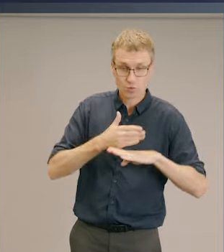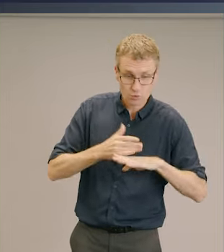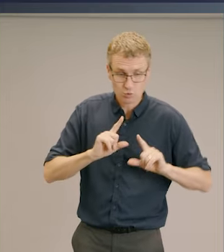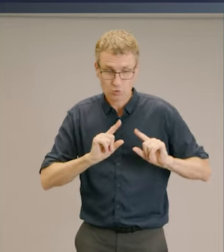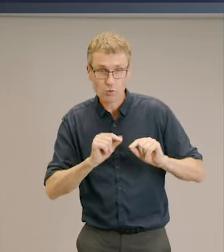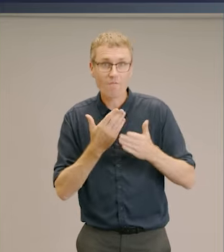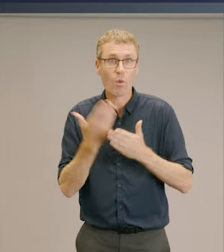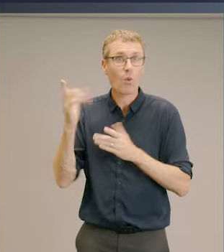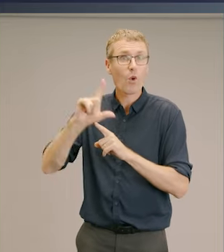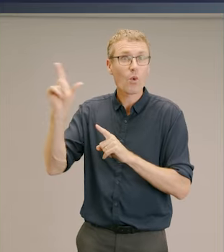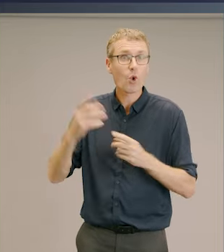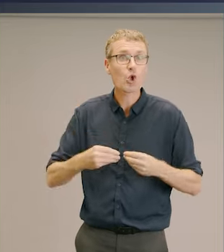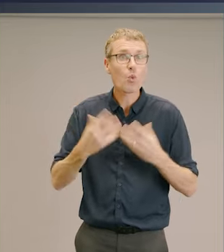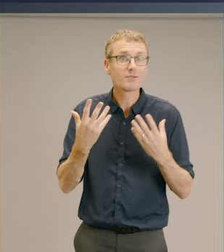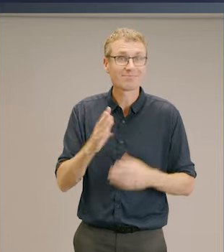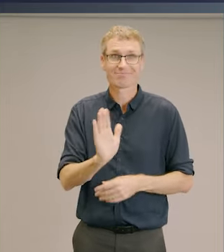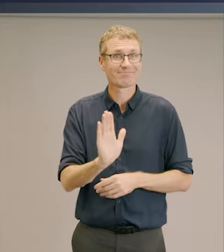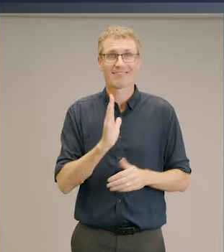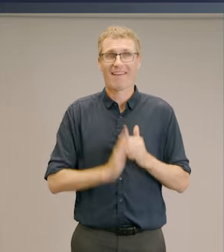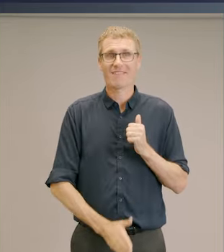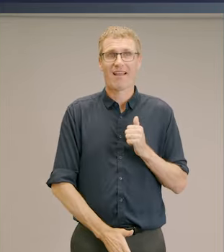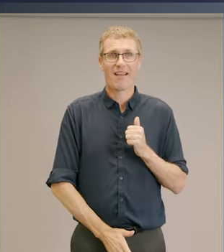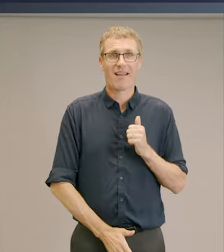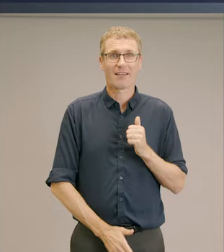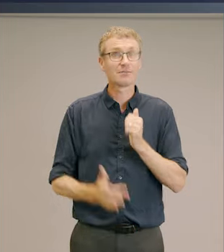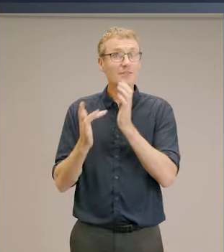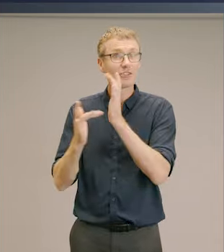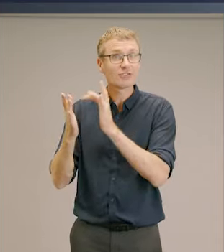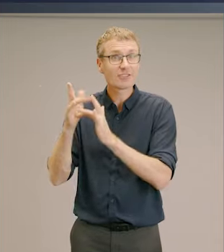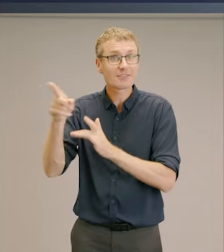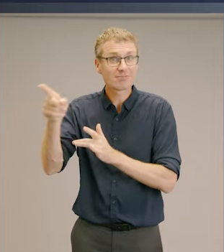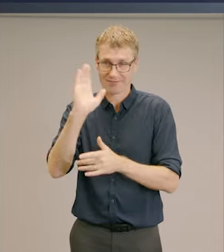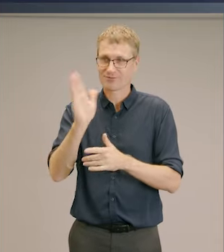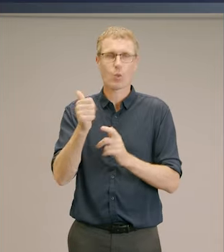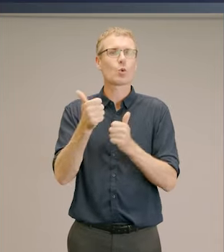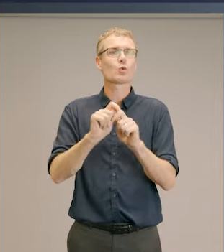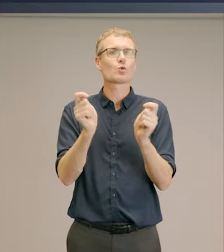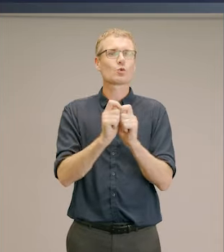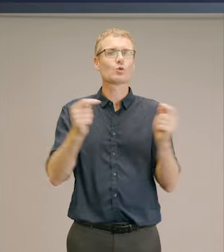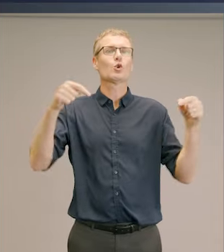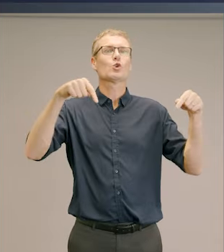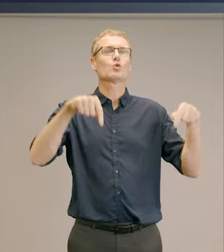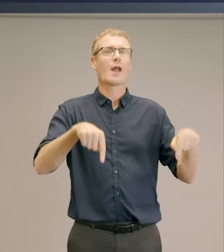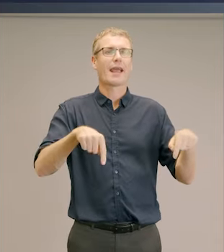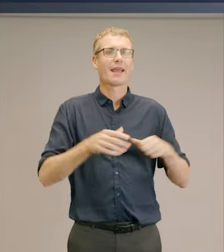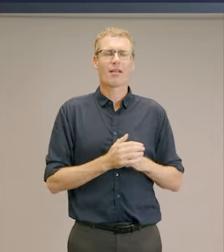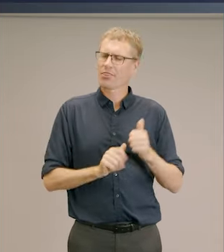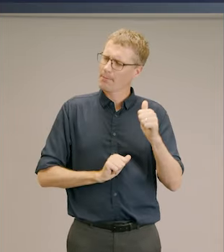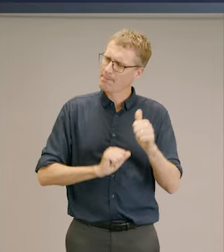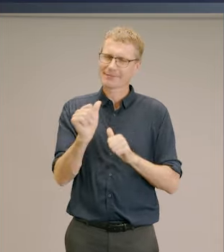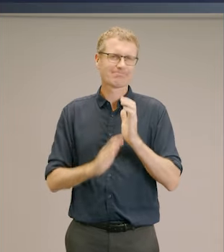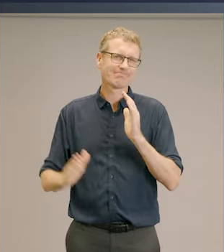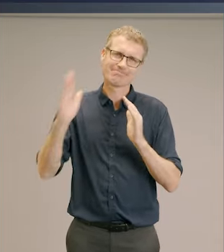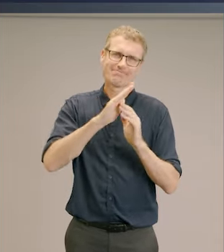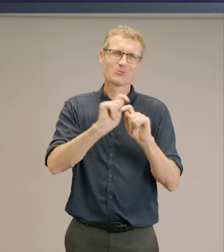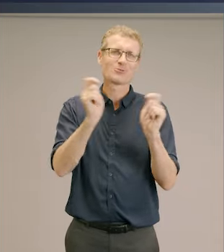enthusiastically, because nothing we do for the Lord is useless. Jesus of Nazareth is still good